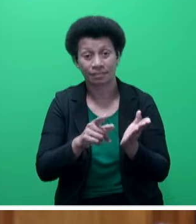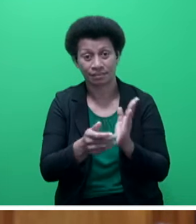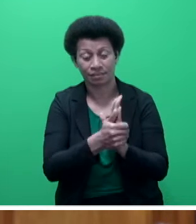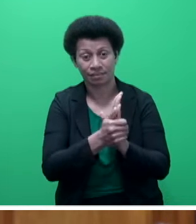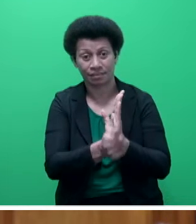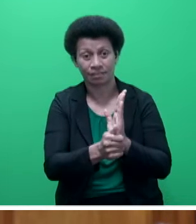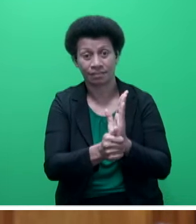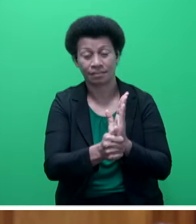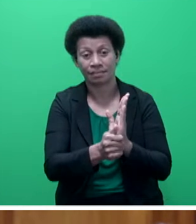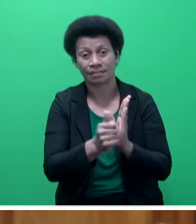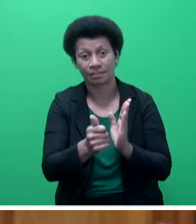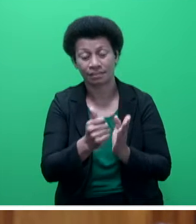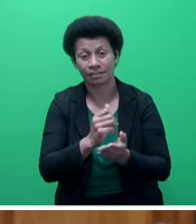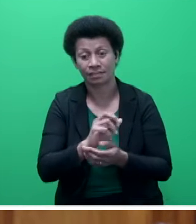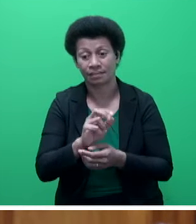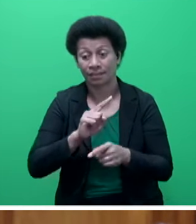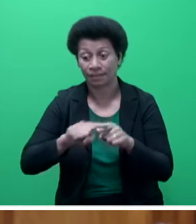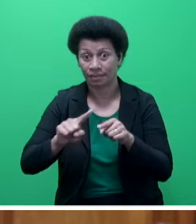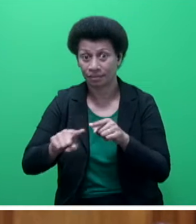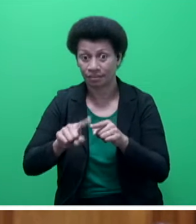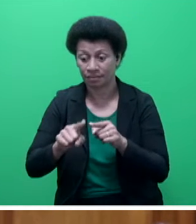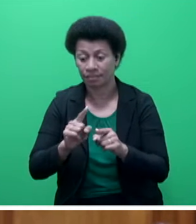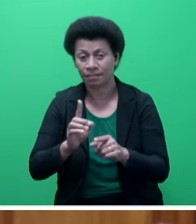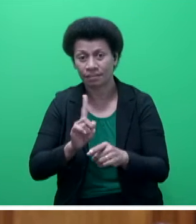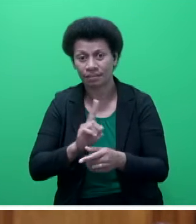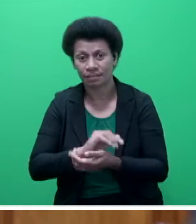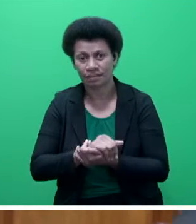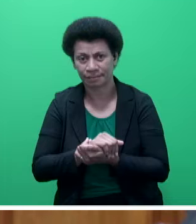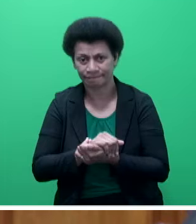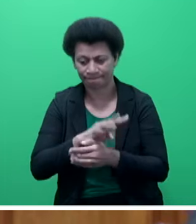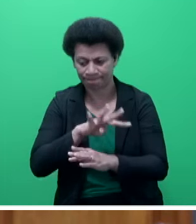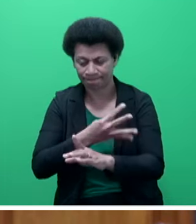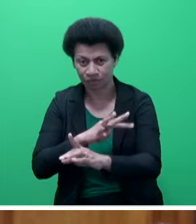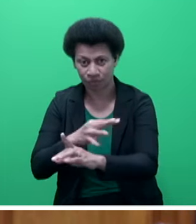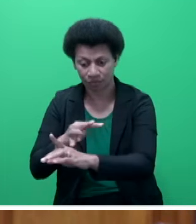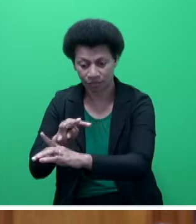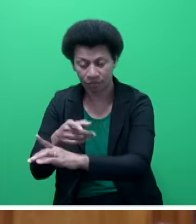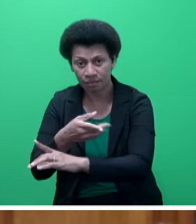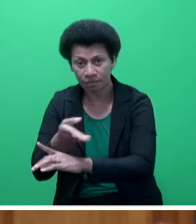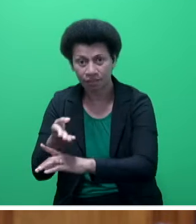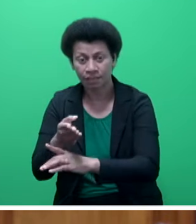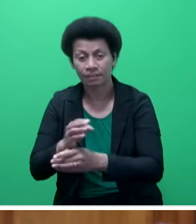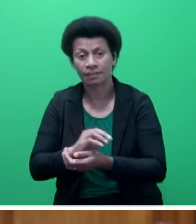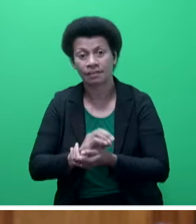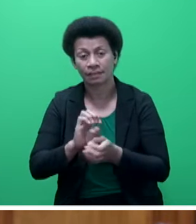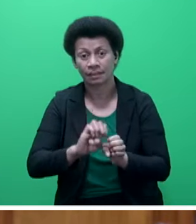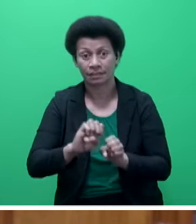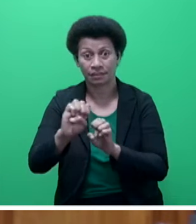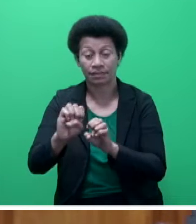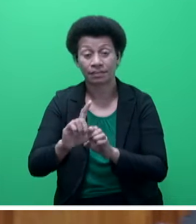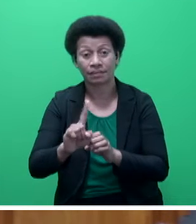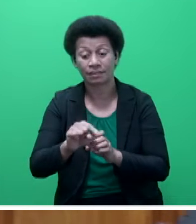for fast tracking of the process of immigration approvals and registration where required. SPEC's actually responsible